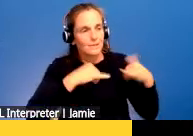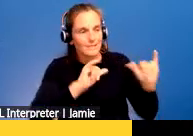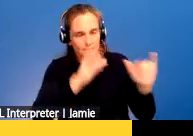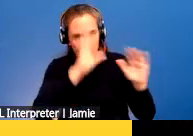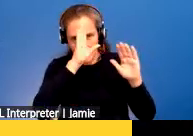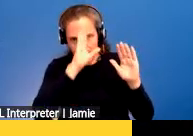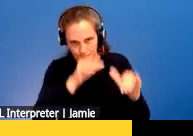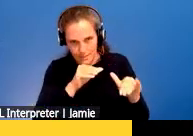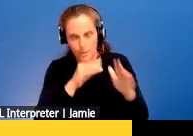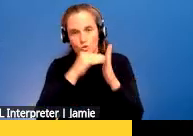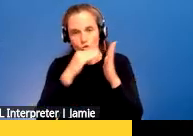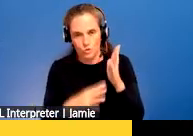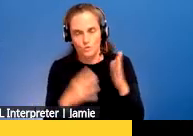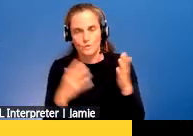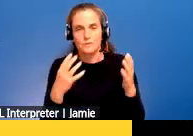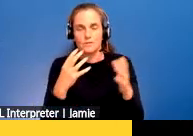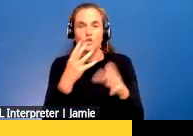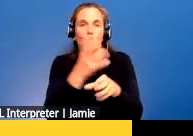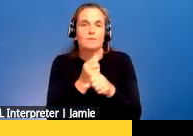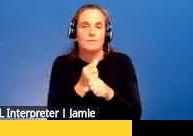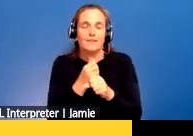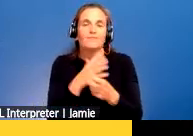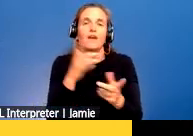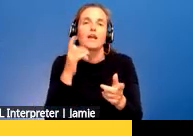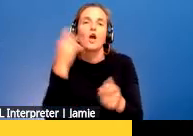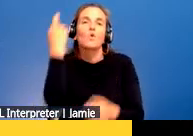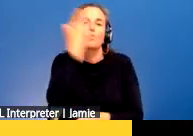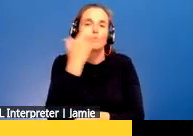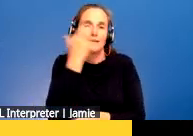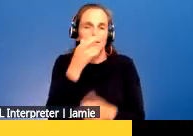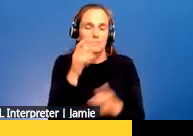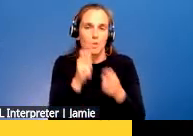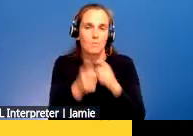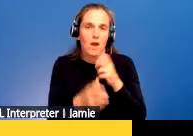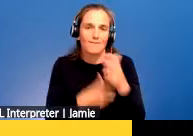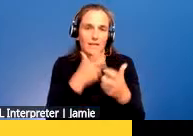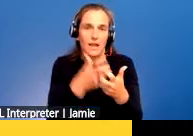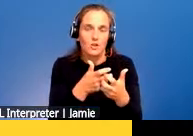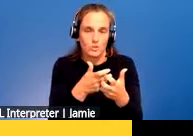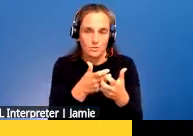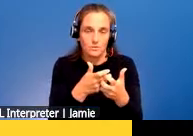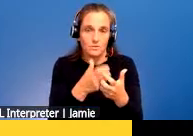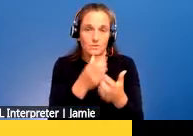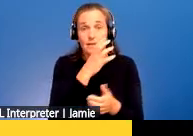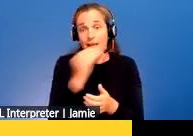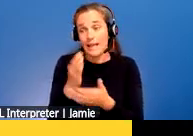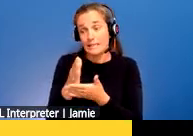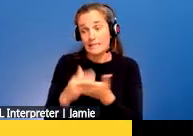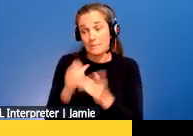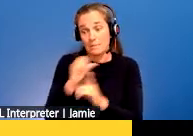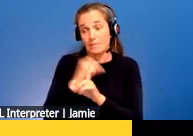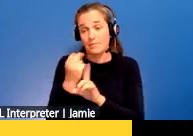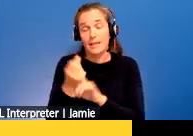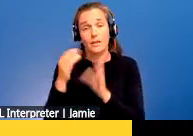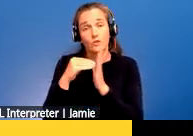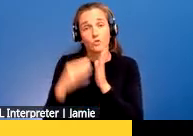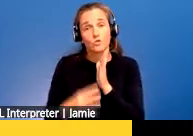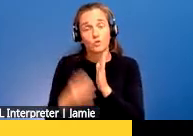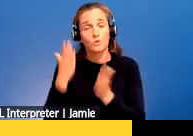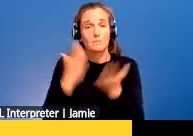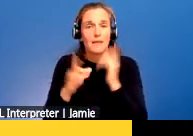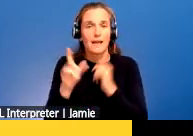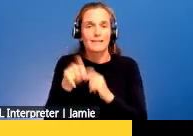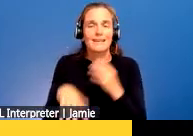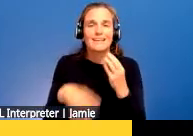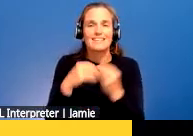receiving reasonable modifications. And indeed, in some of these cases, students may need additional